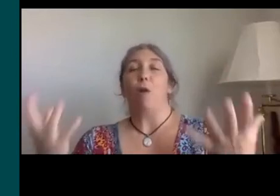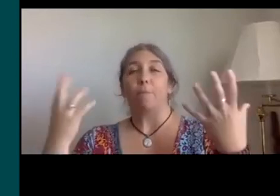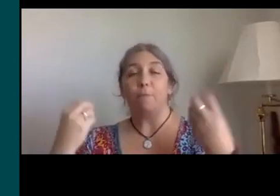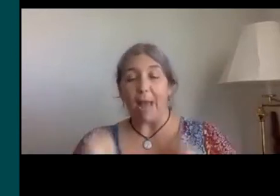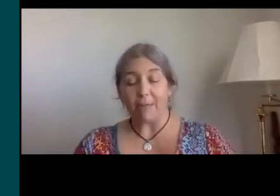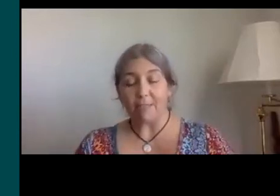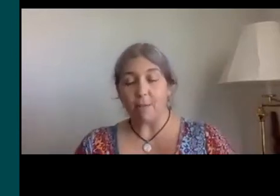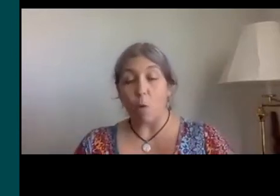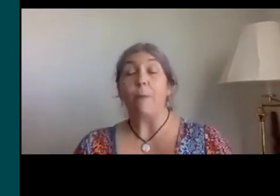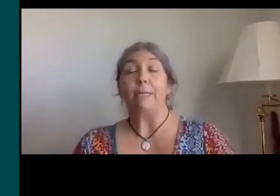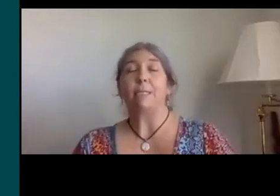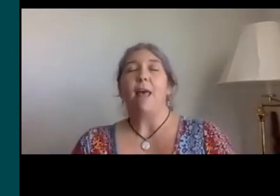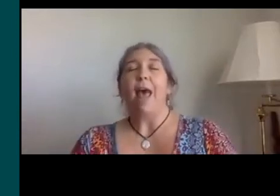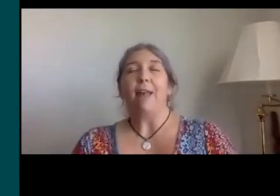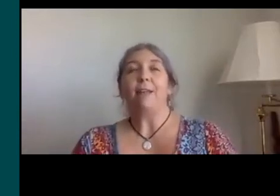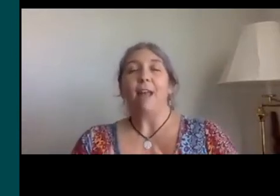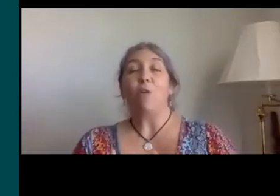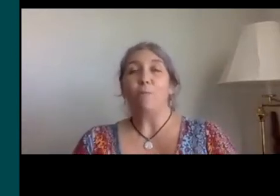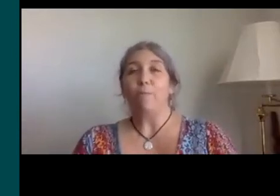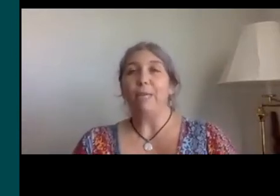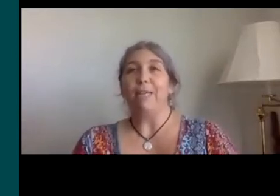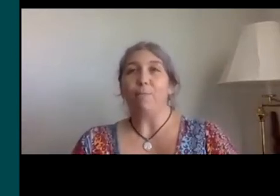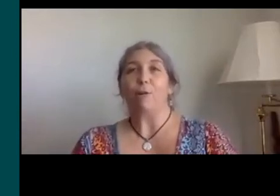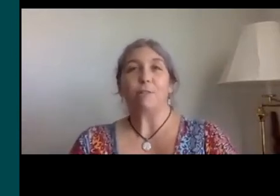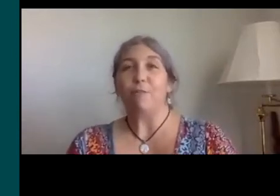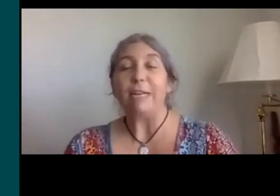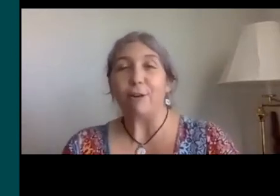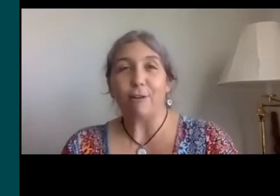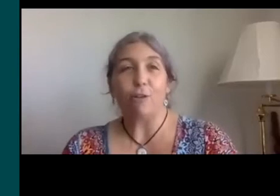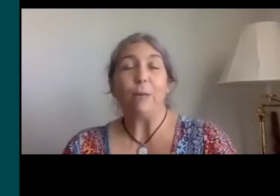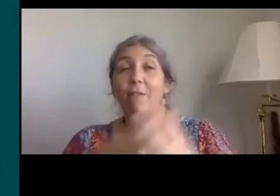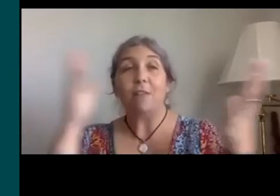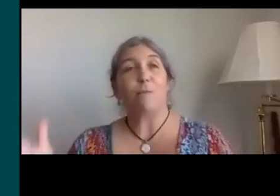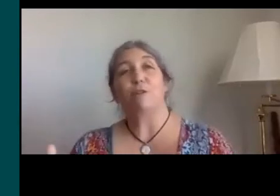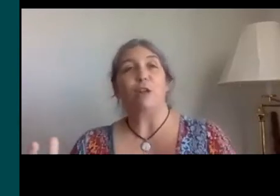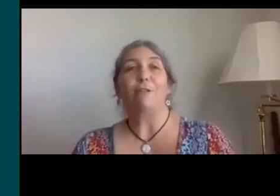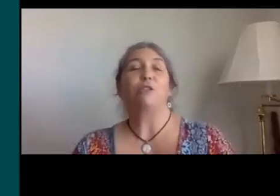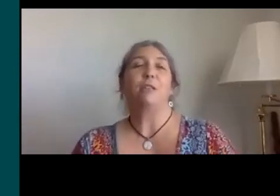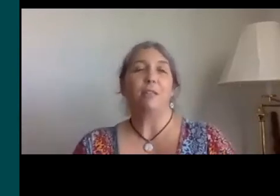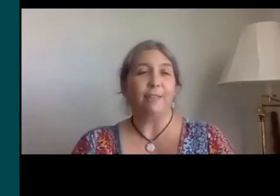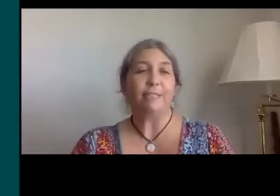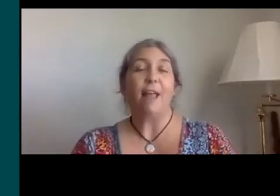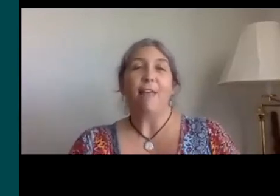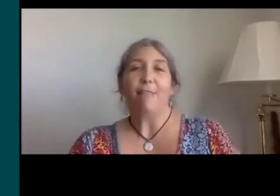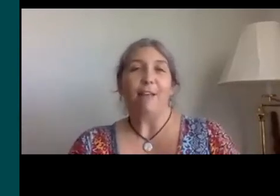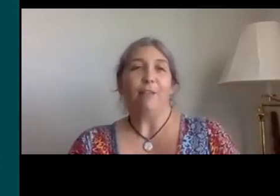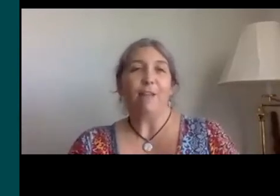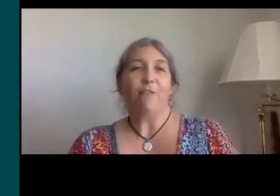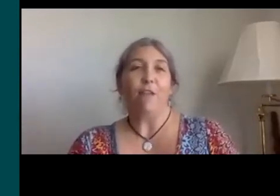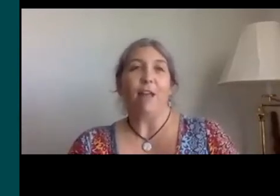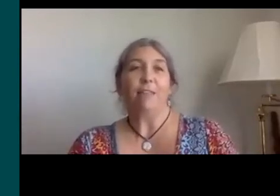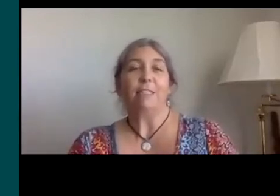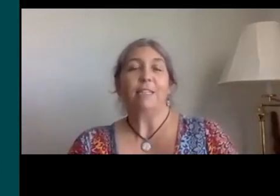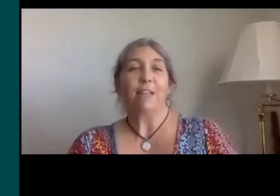It brought me back to the moment, and it helped me persevere through even the most challenging things that